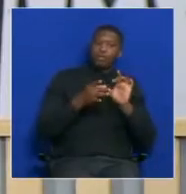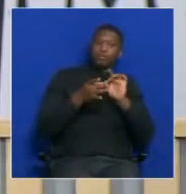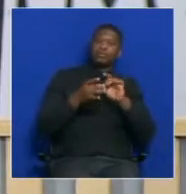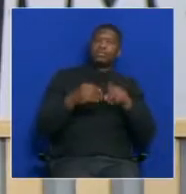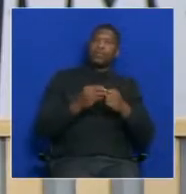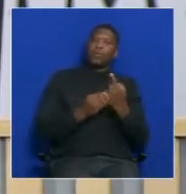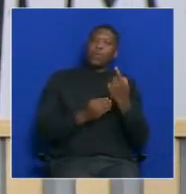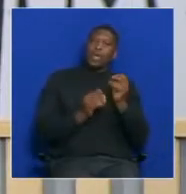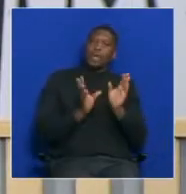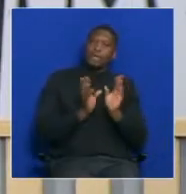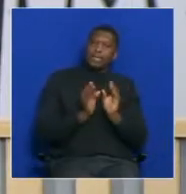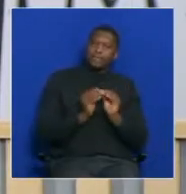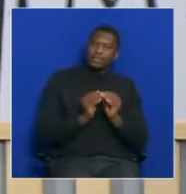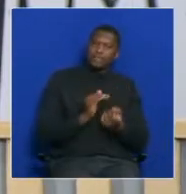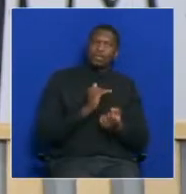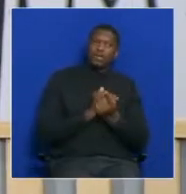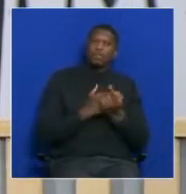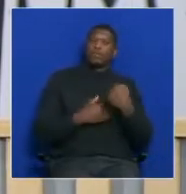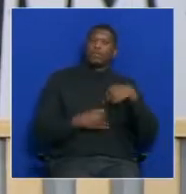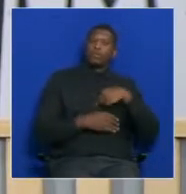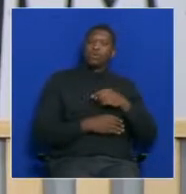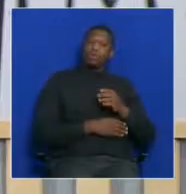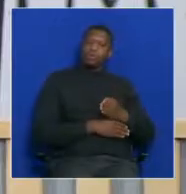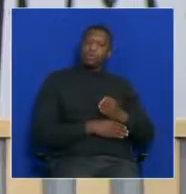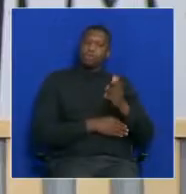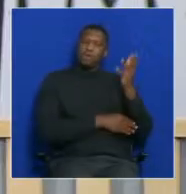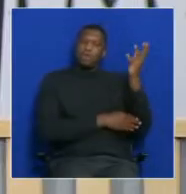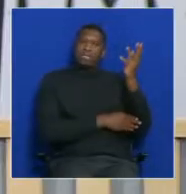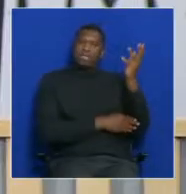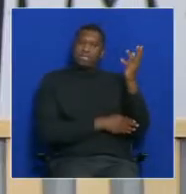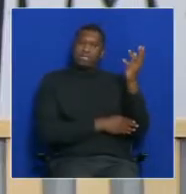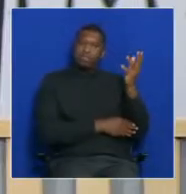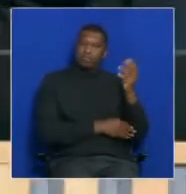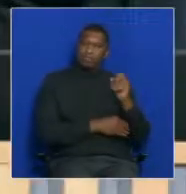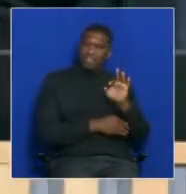a presentation, if my memory serves me well.